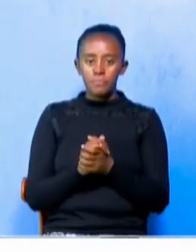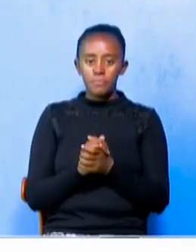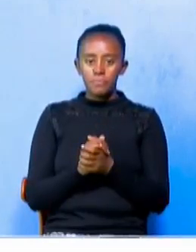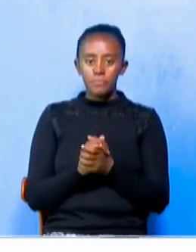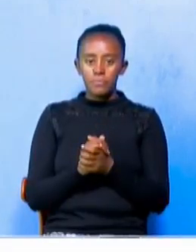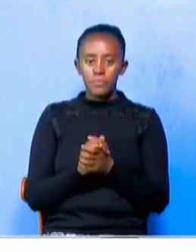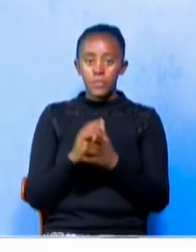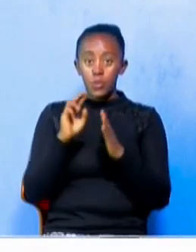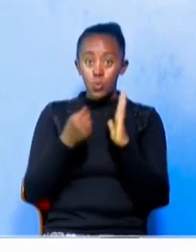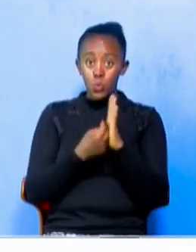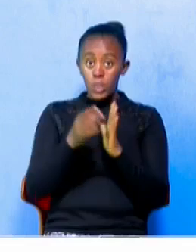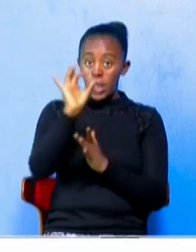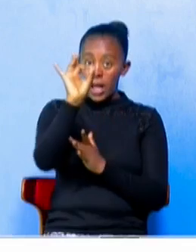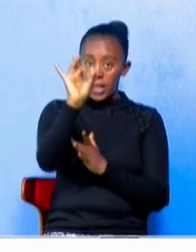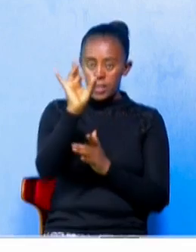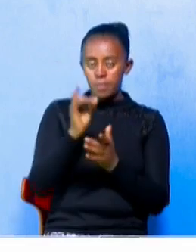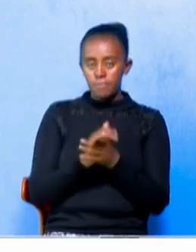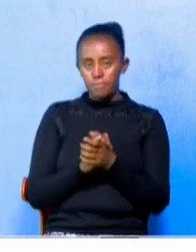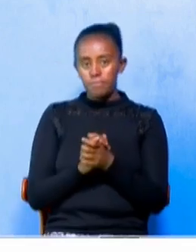Unit 8,